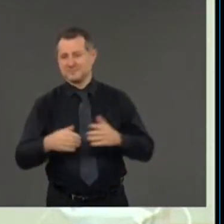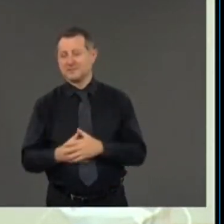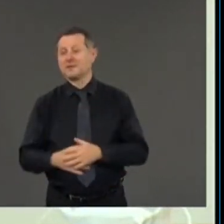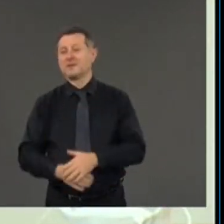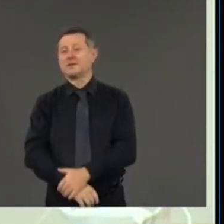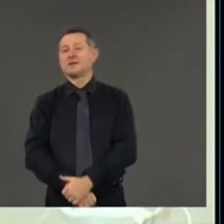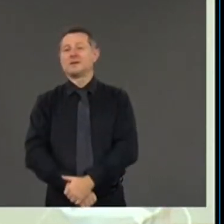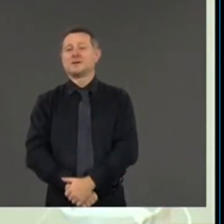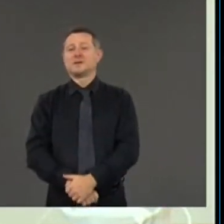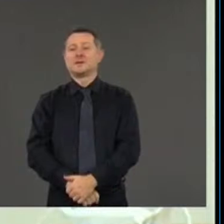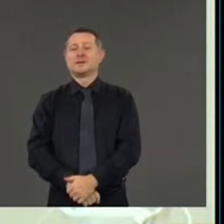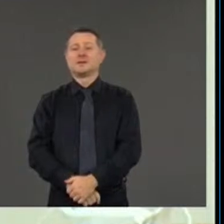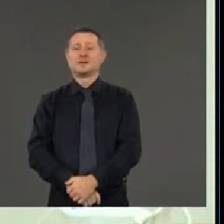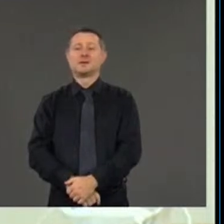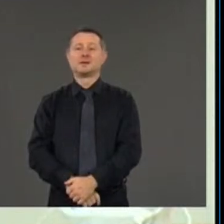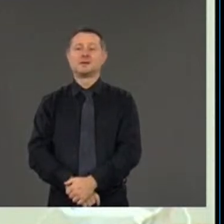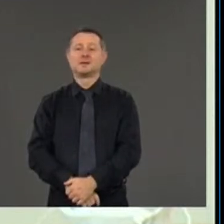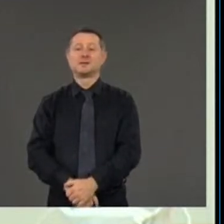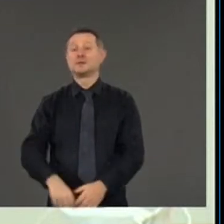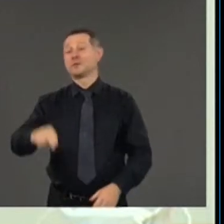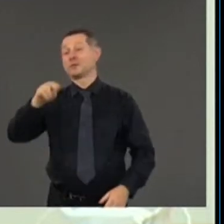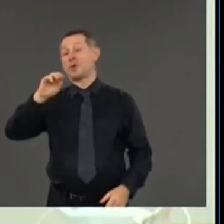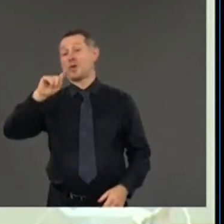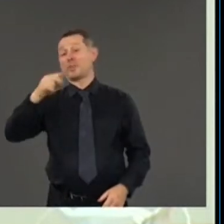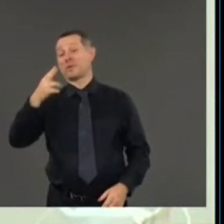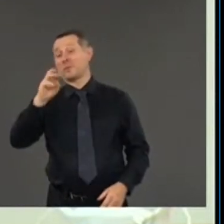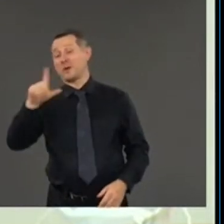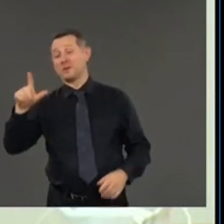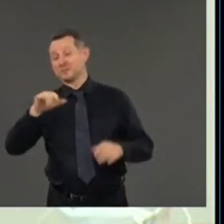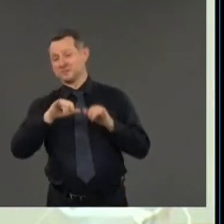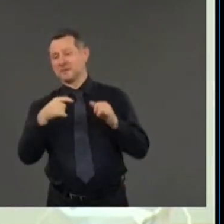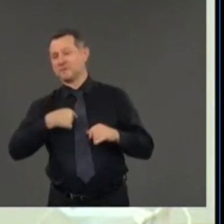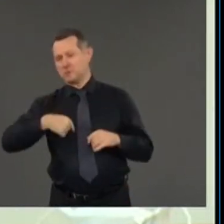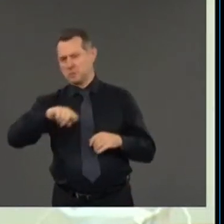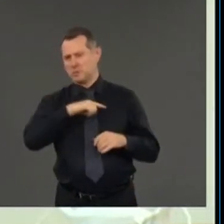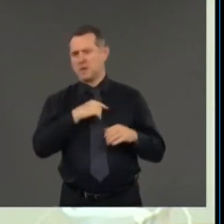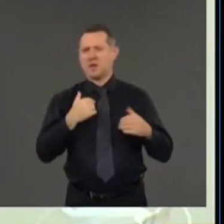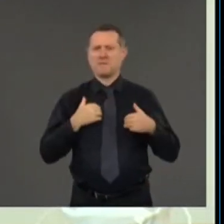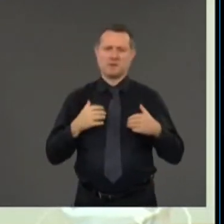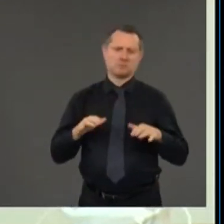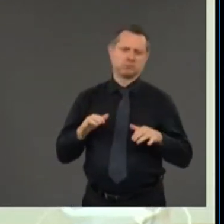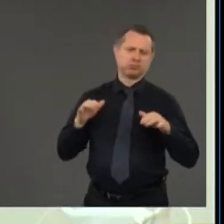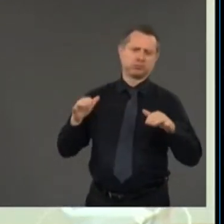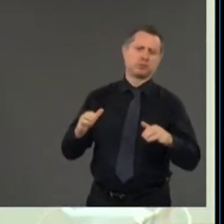had at Northwell more COVID patients than anybody else.